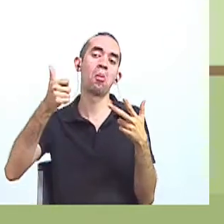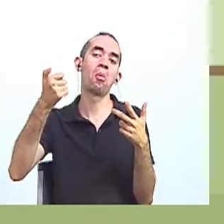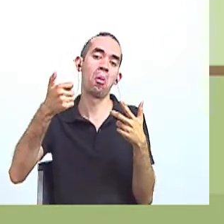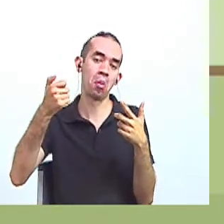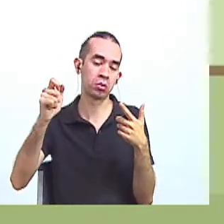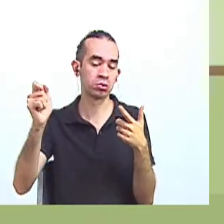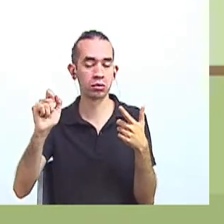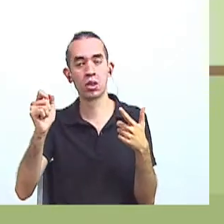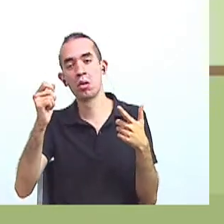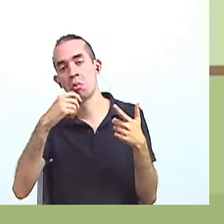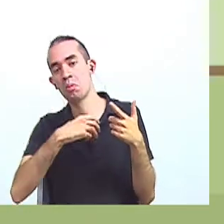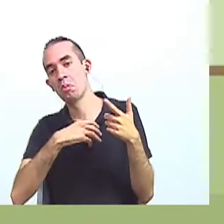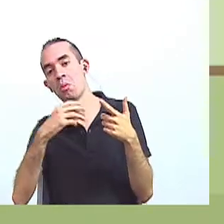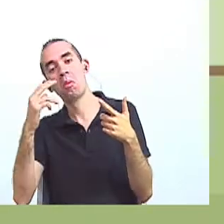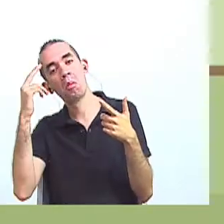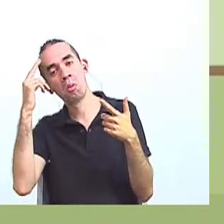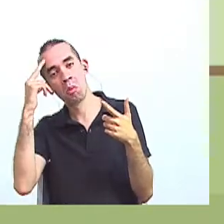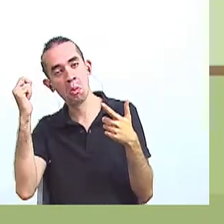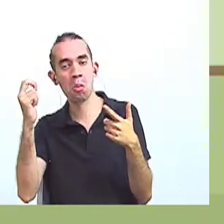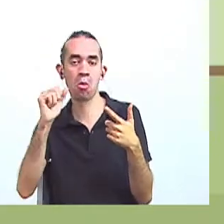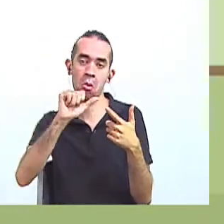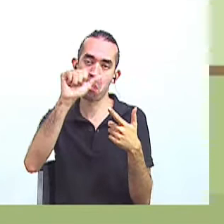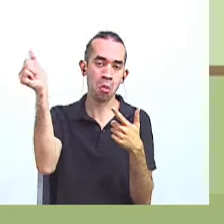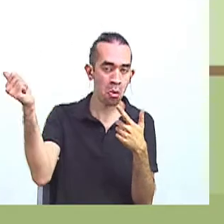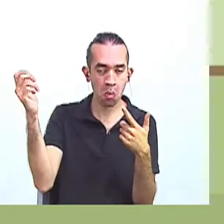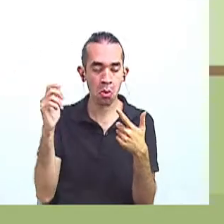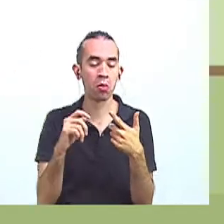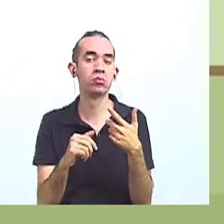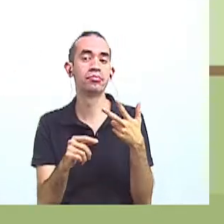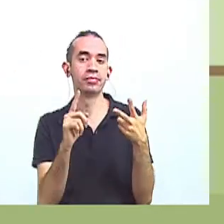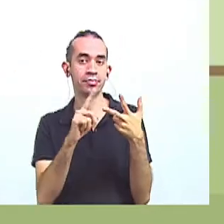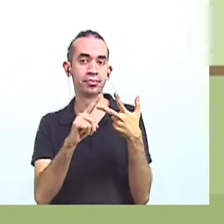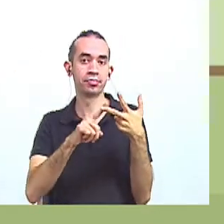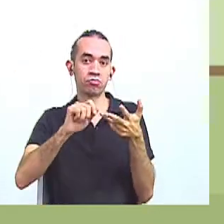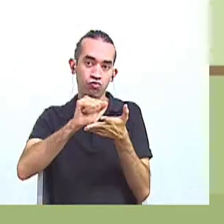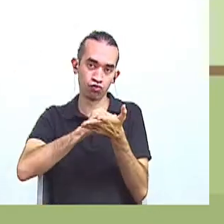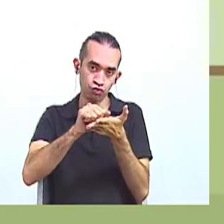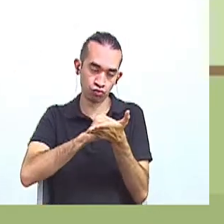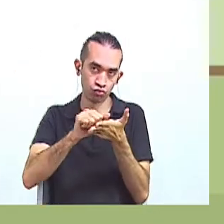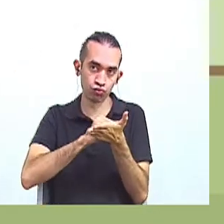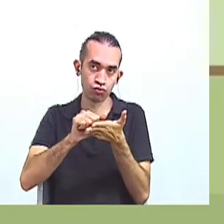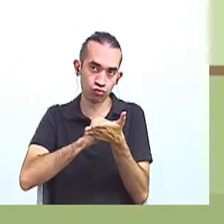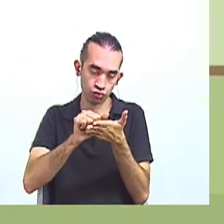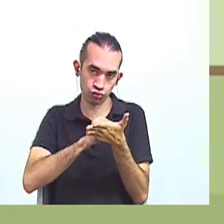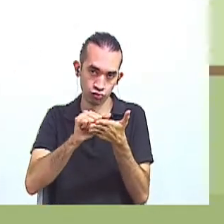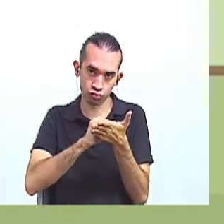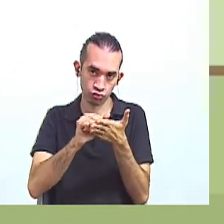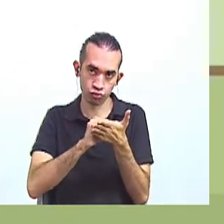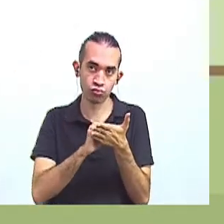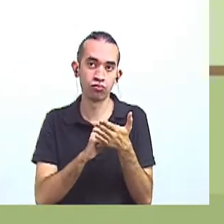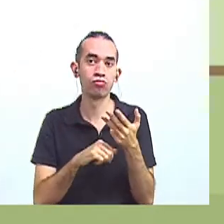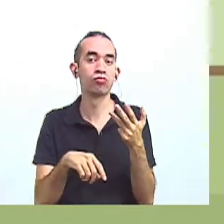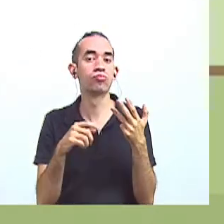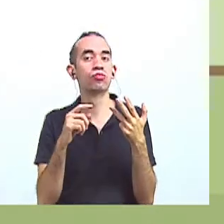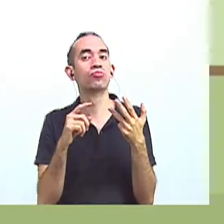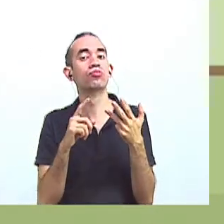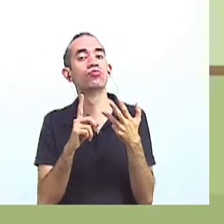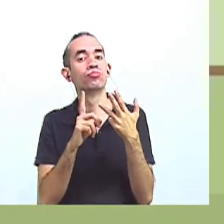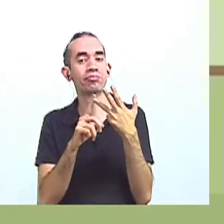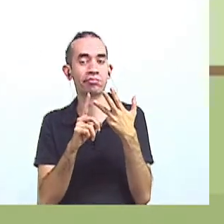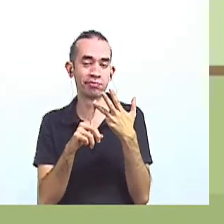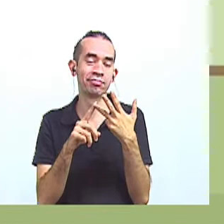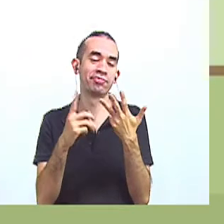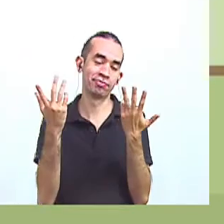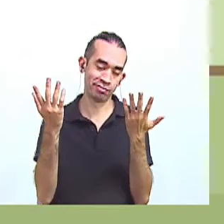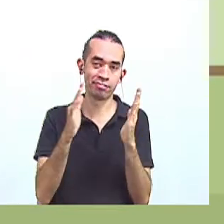be black or blue ink. We will need an eraser in case we need to correct any mistake that we make, and of course,